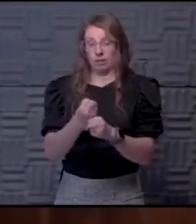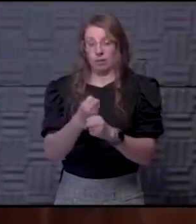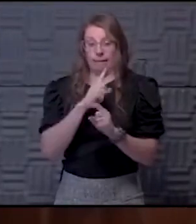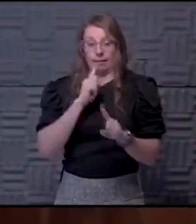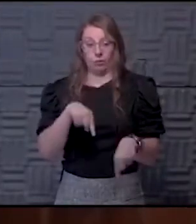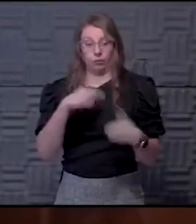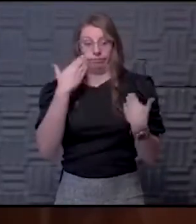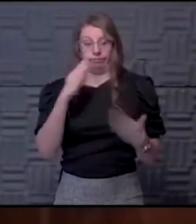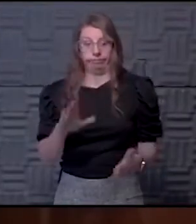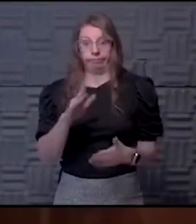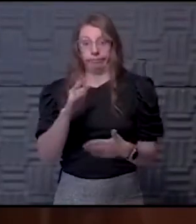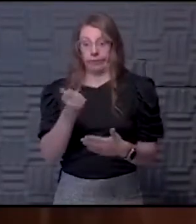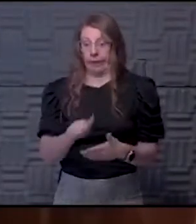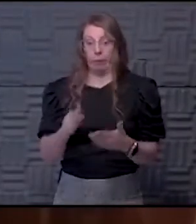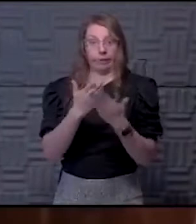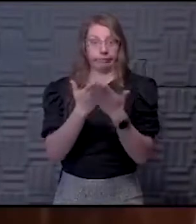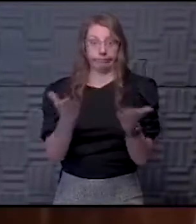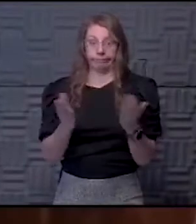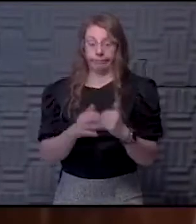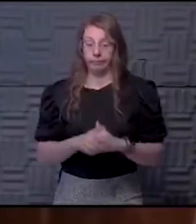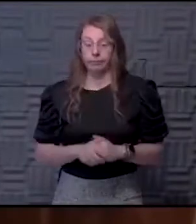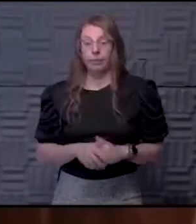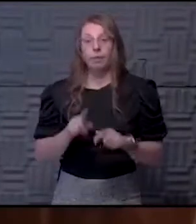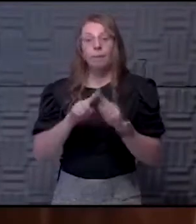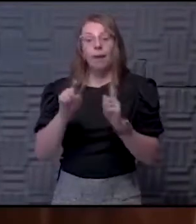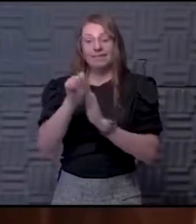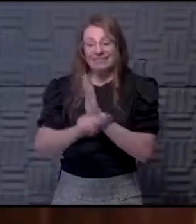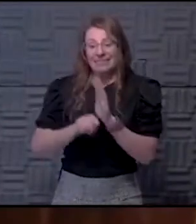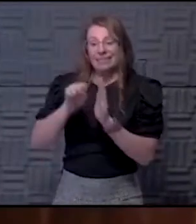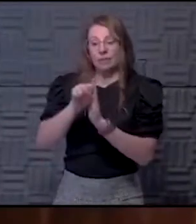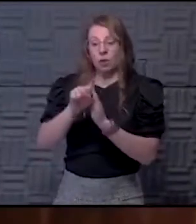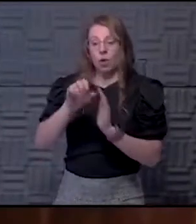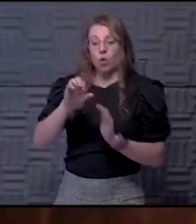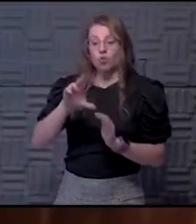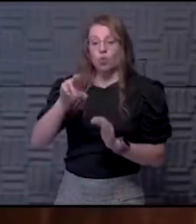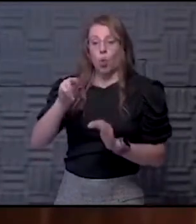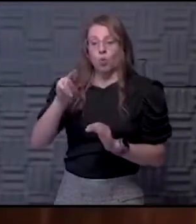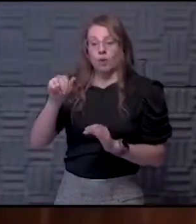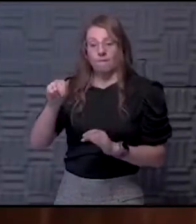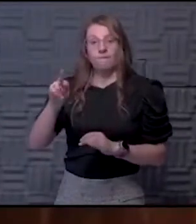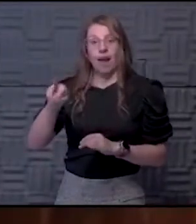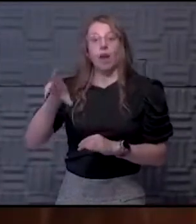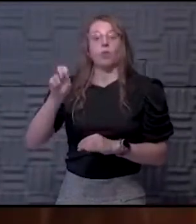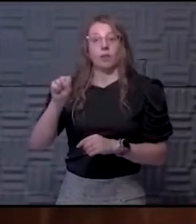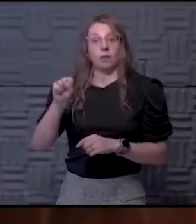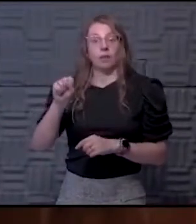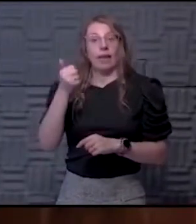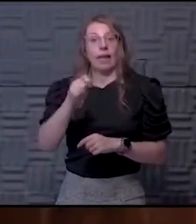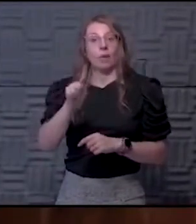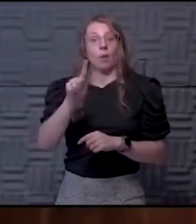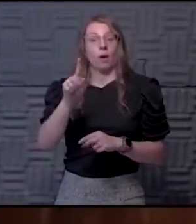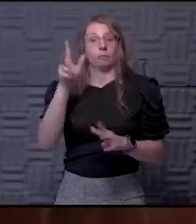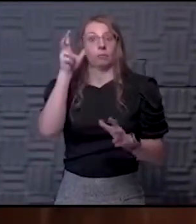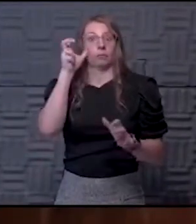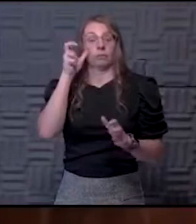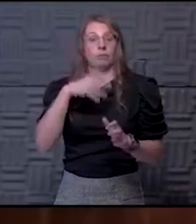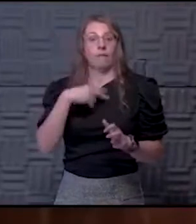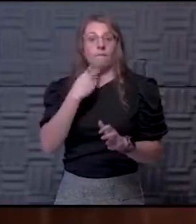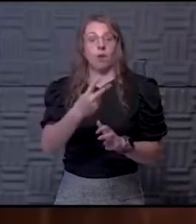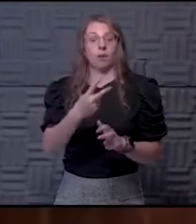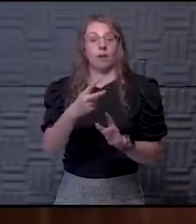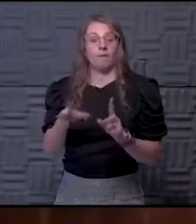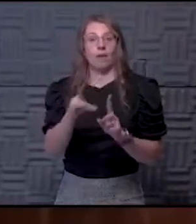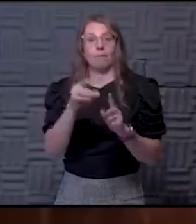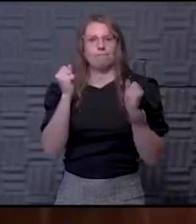that question. But when we look at seasonal coronaviruses, and everybody who can hear my voice has been infected